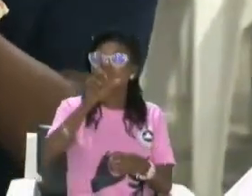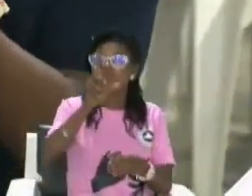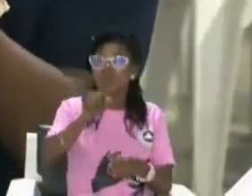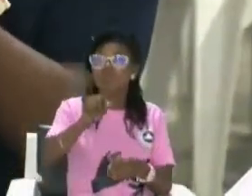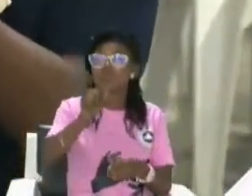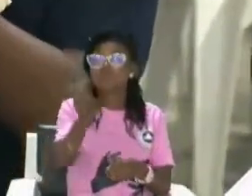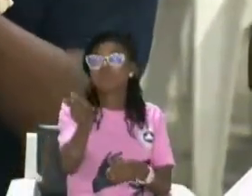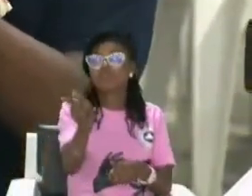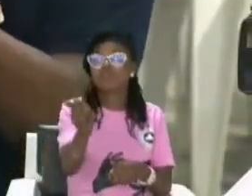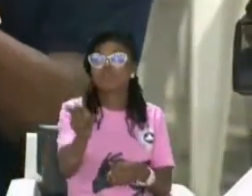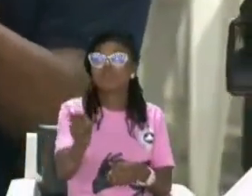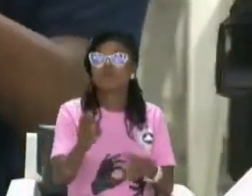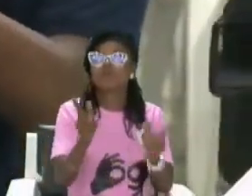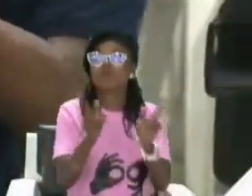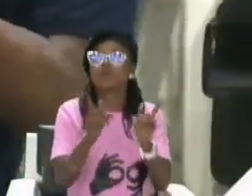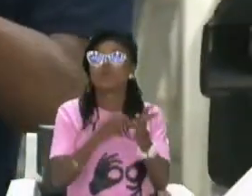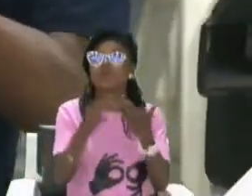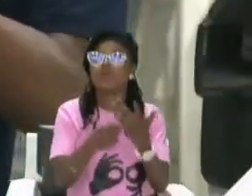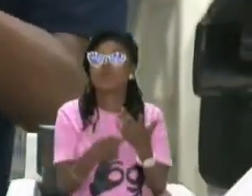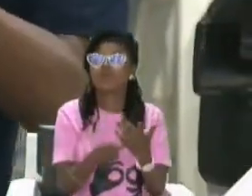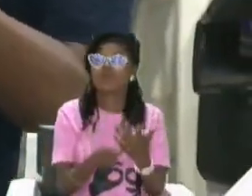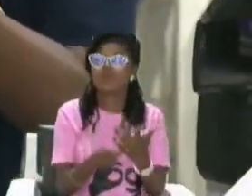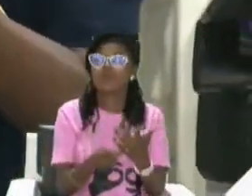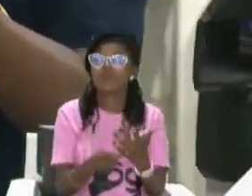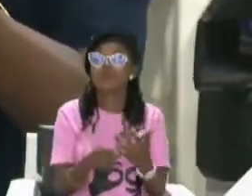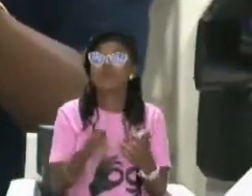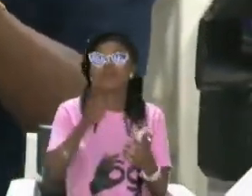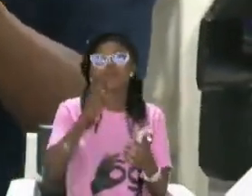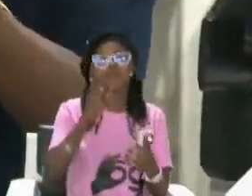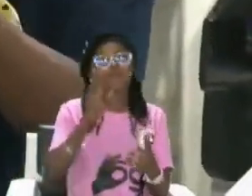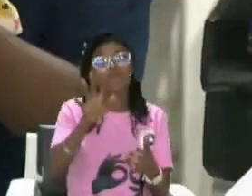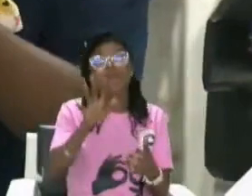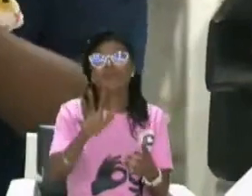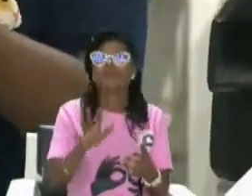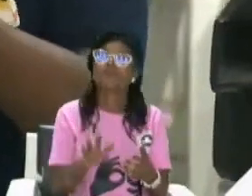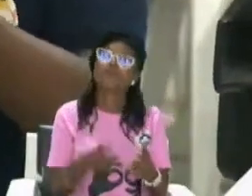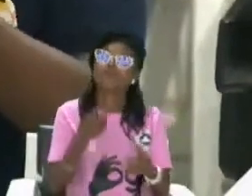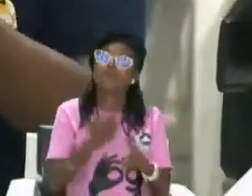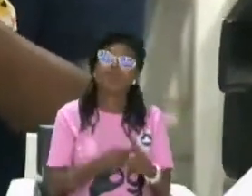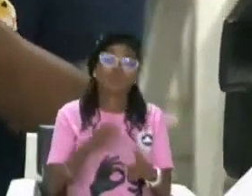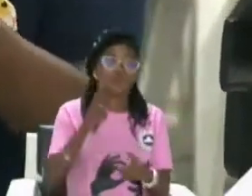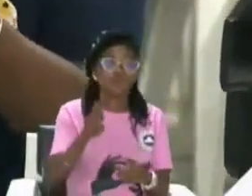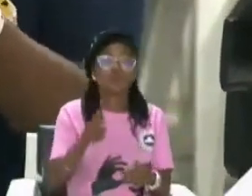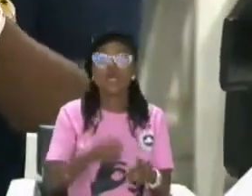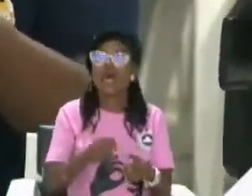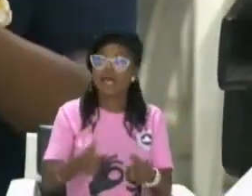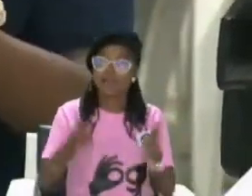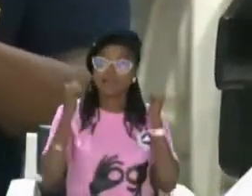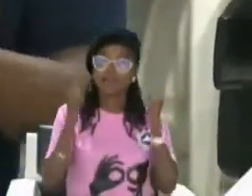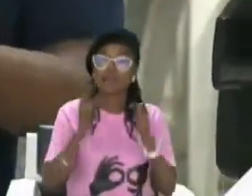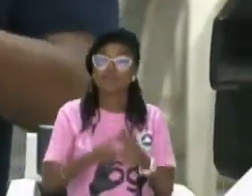2021. For the second one, 5 months, 2 days, I lost that one. I refused to give up.